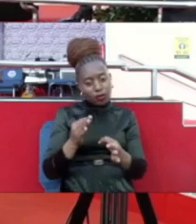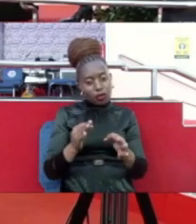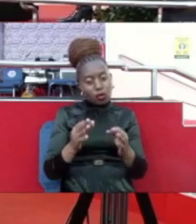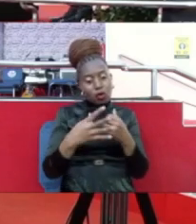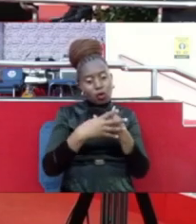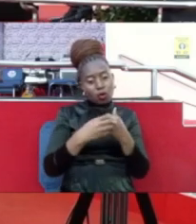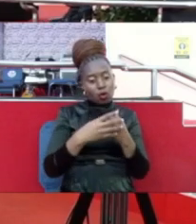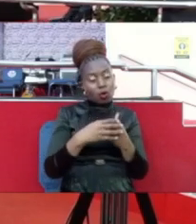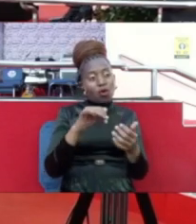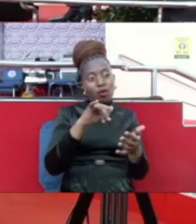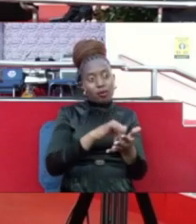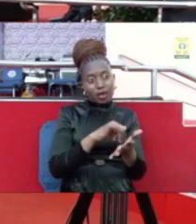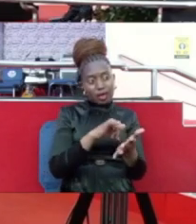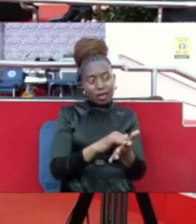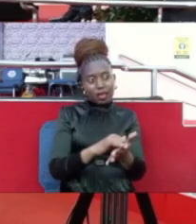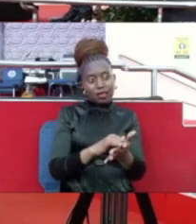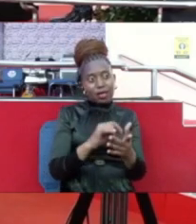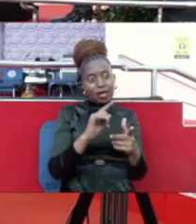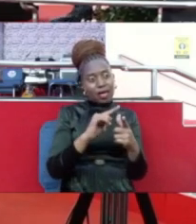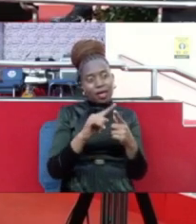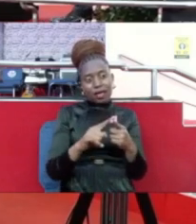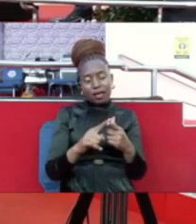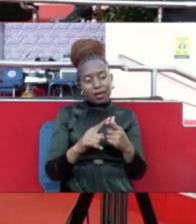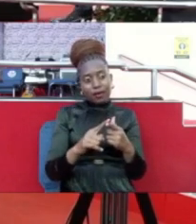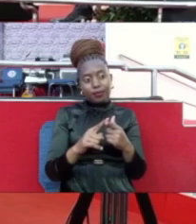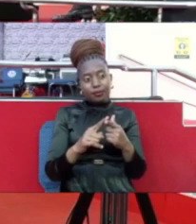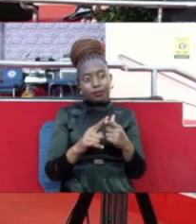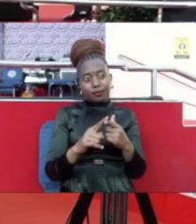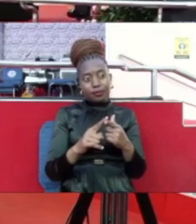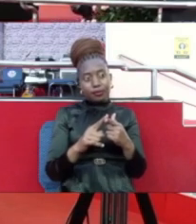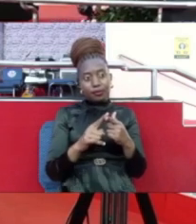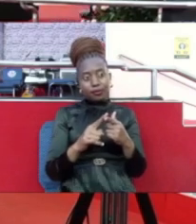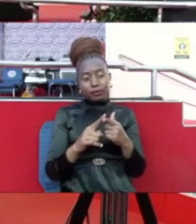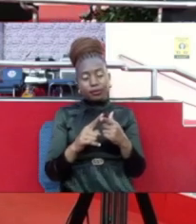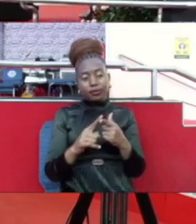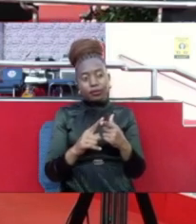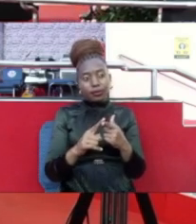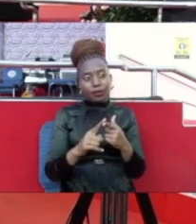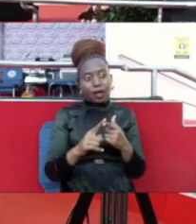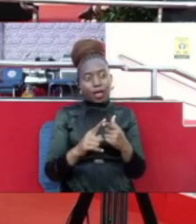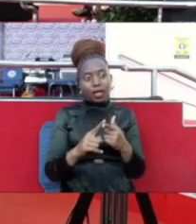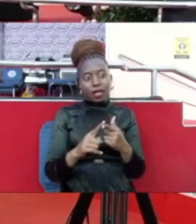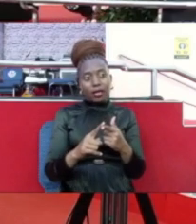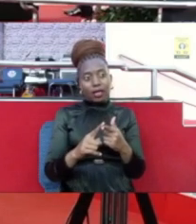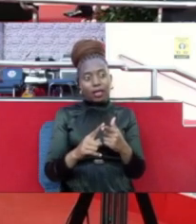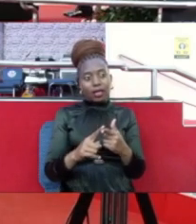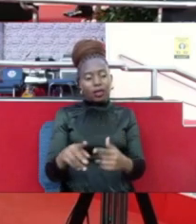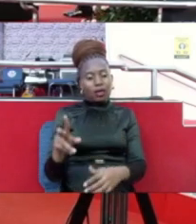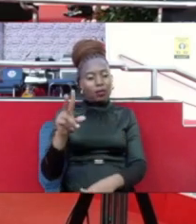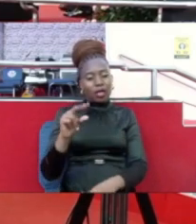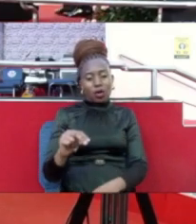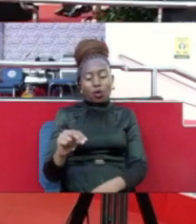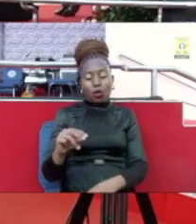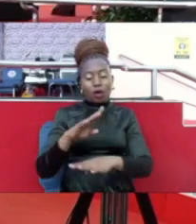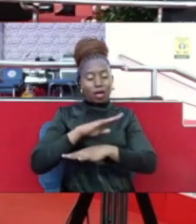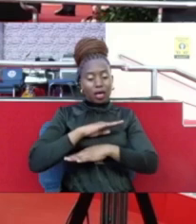be room enough to fit all of the people that will end up coming to this church. Hakutatoshea nafasi ya watu